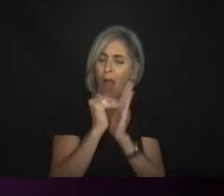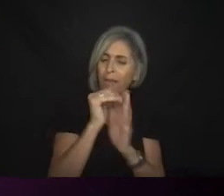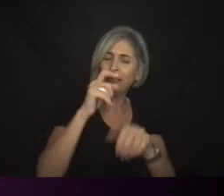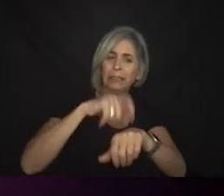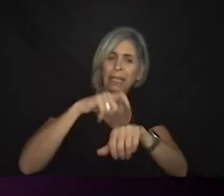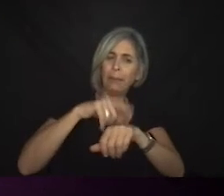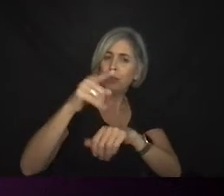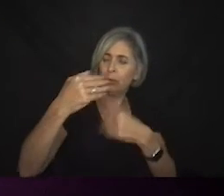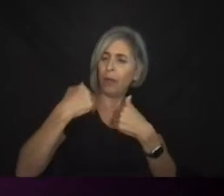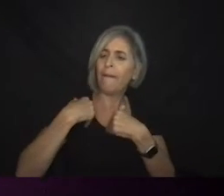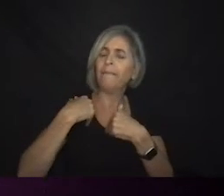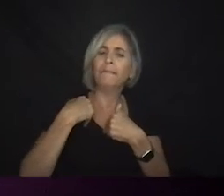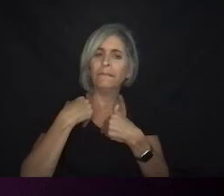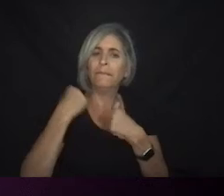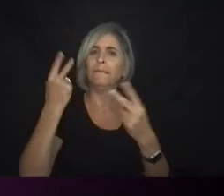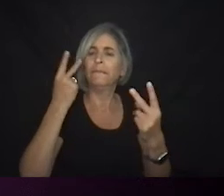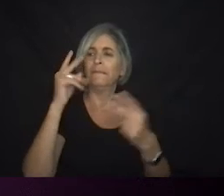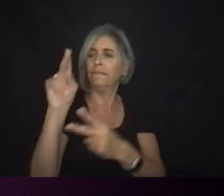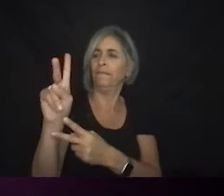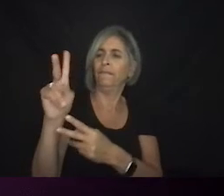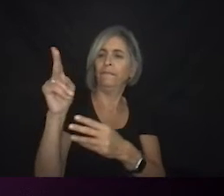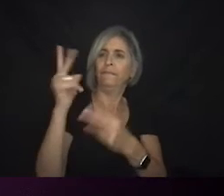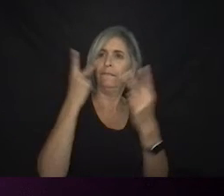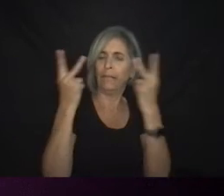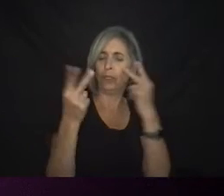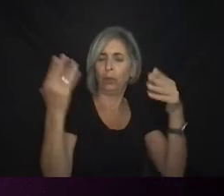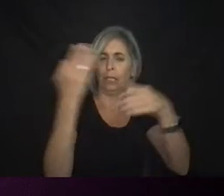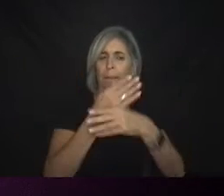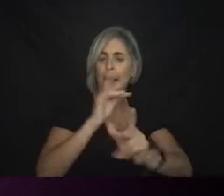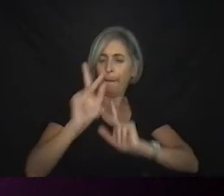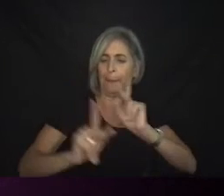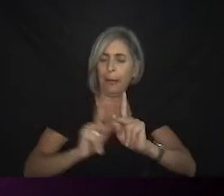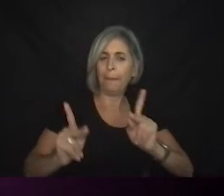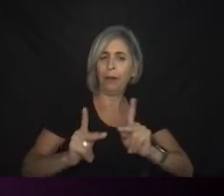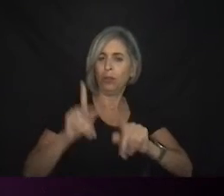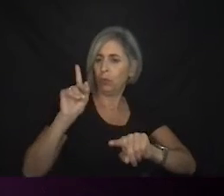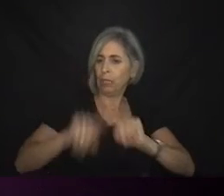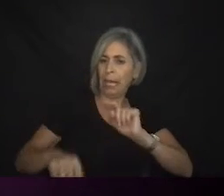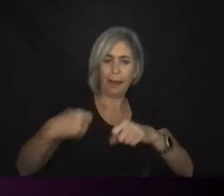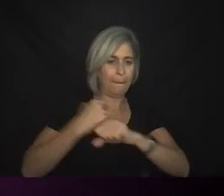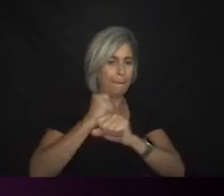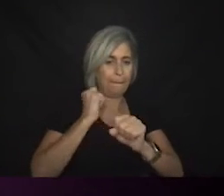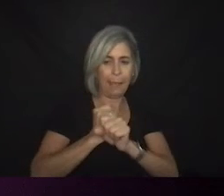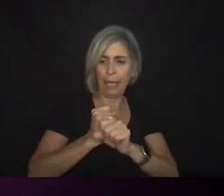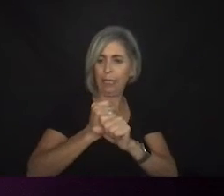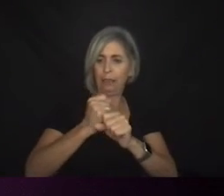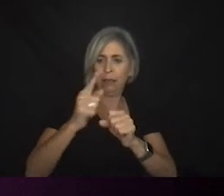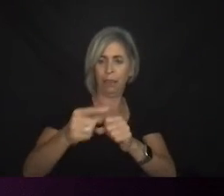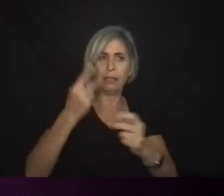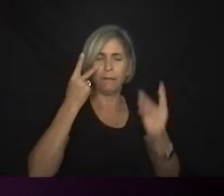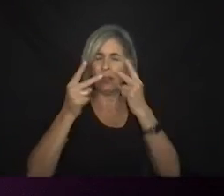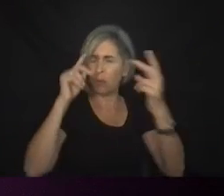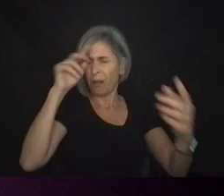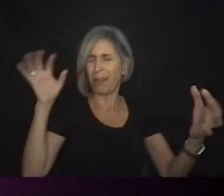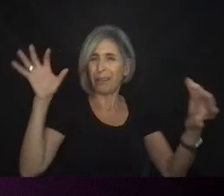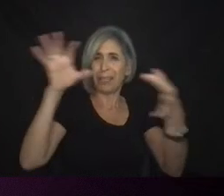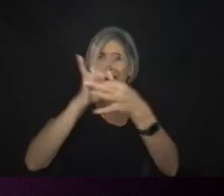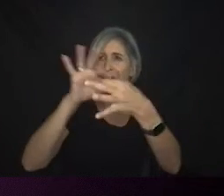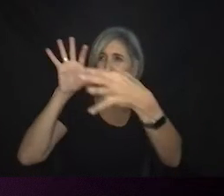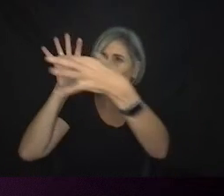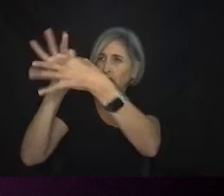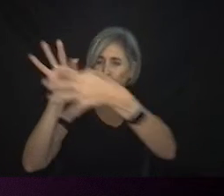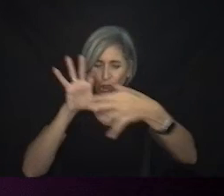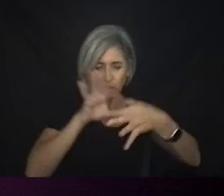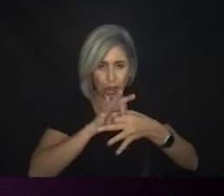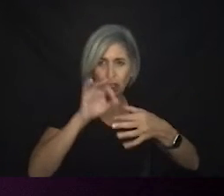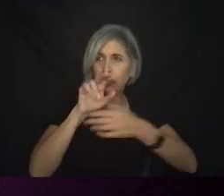times, you'll have visually impaired users who they just can't make these visual connections that we can make by looking